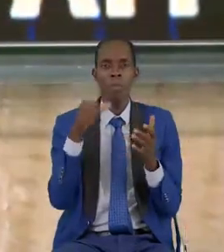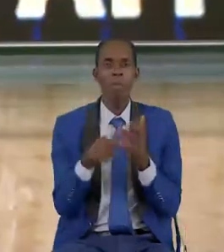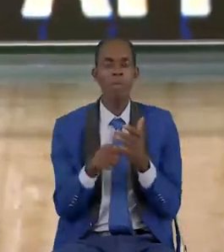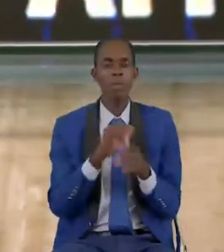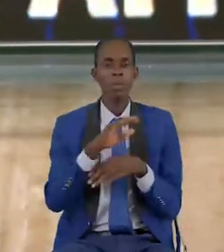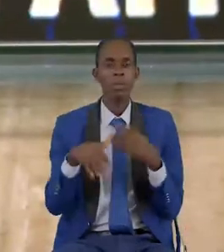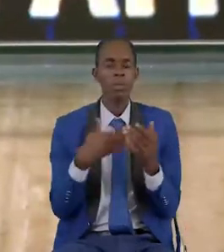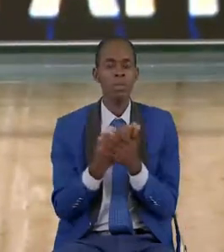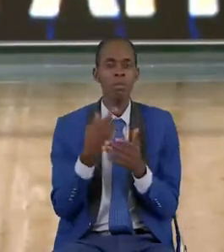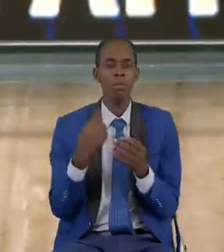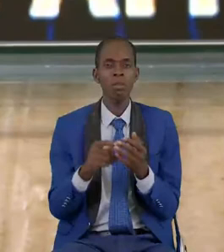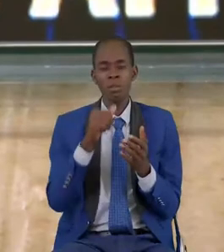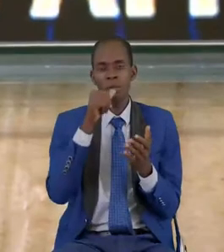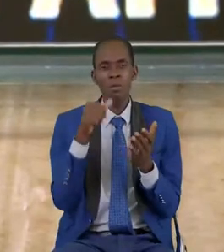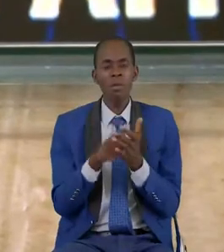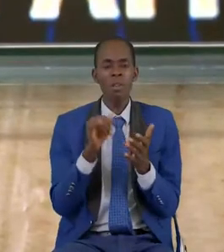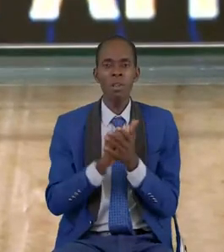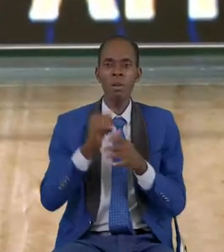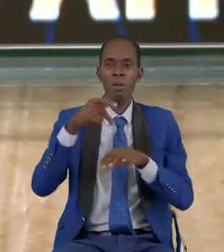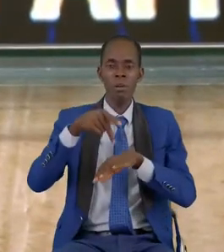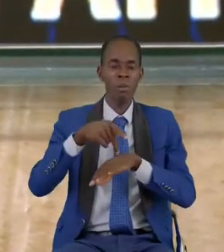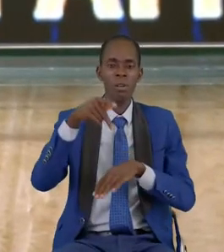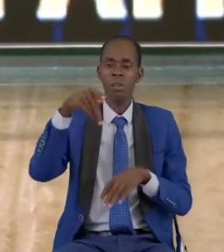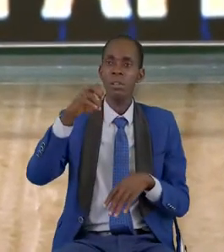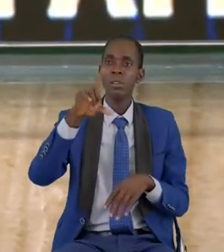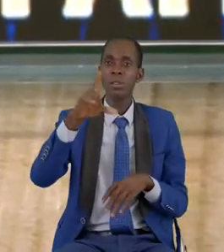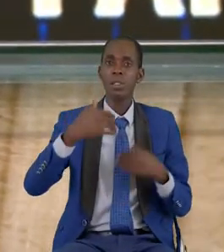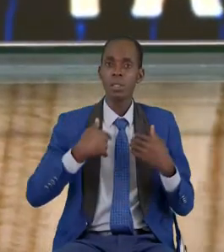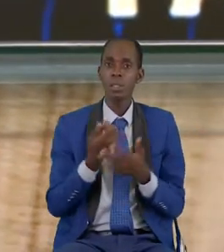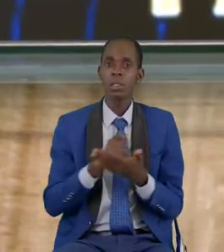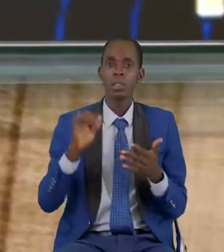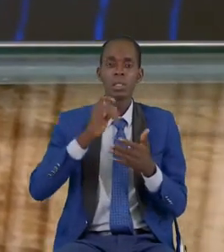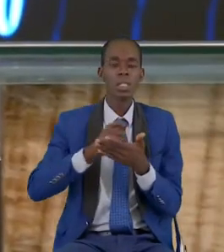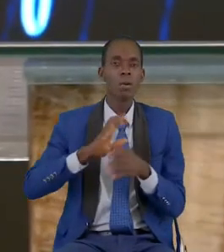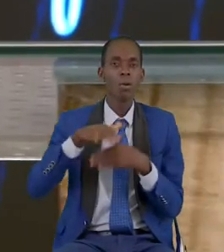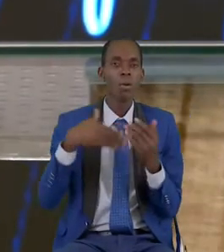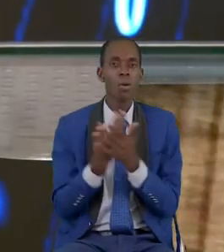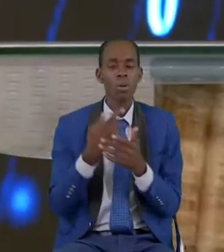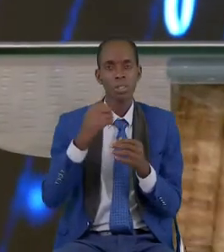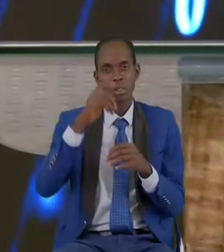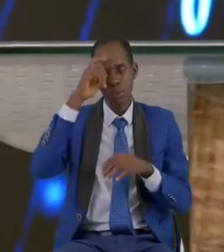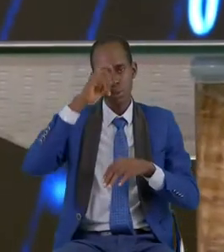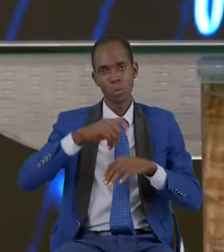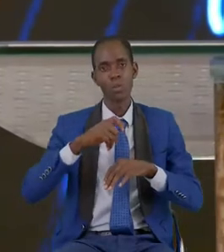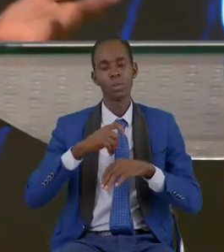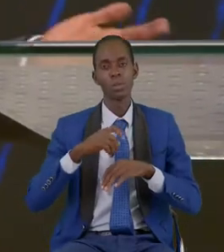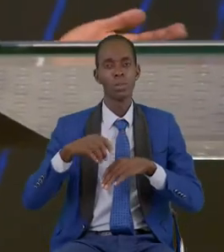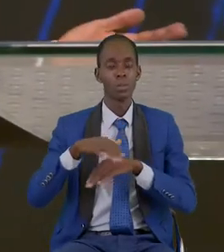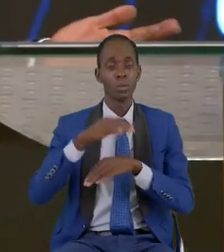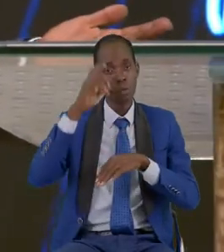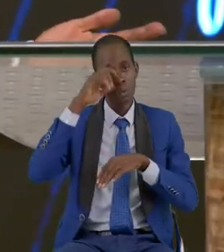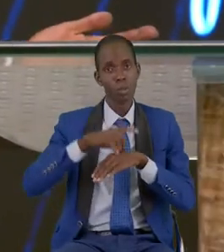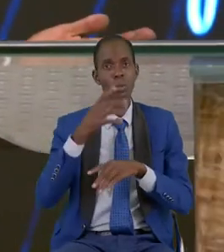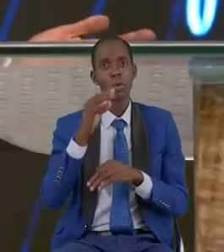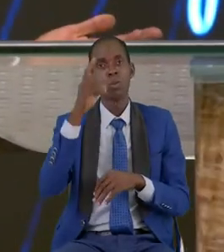that Paul has written, he wrote in the wisdom of God. It says you may come across the word.